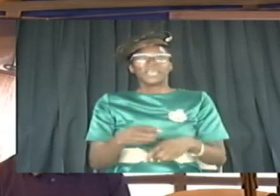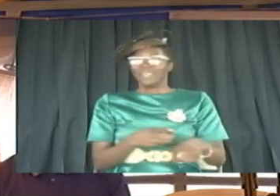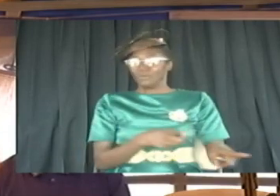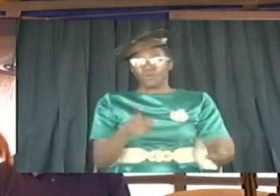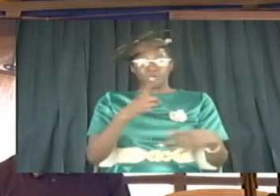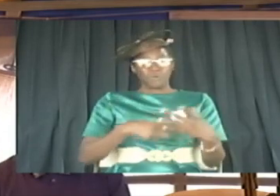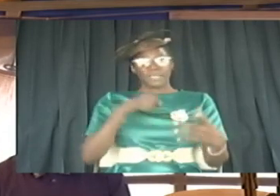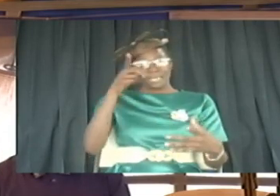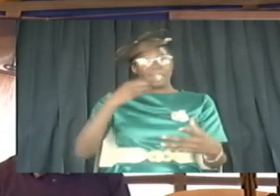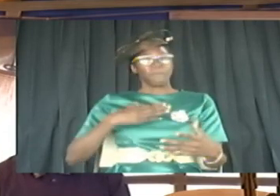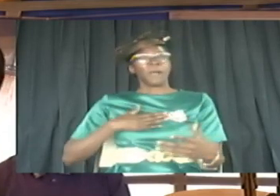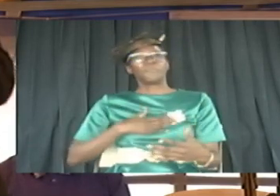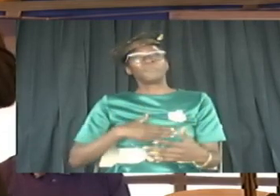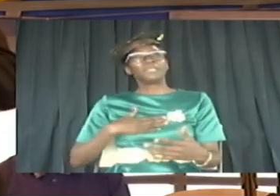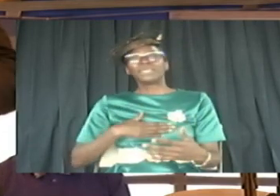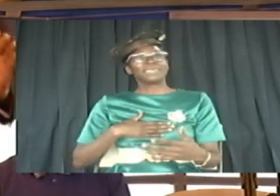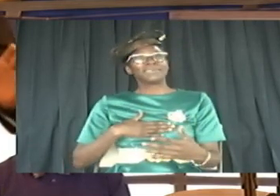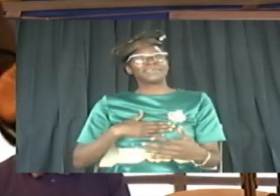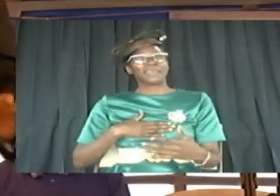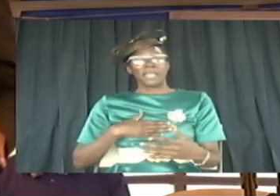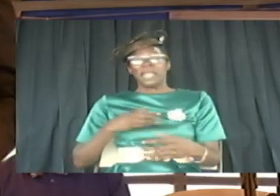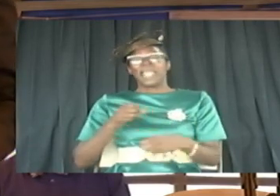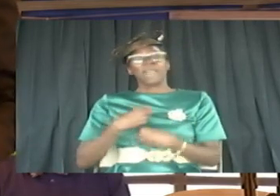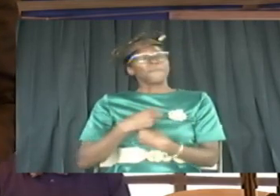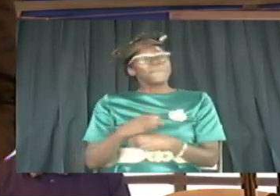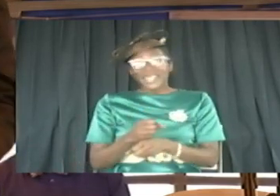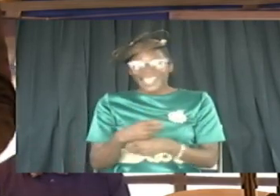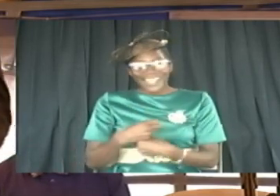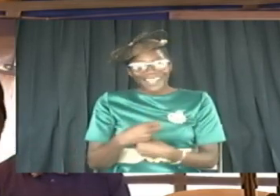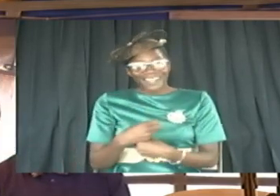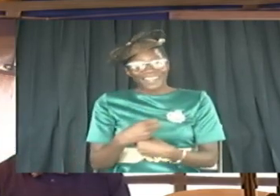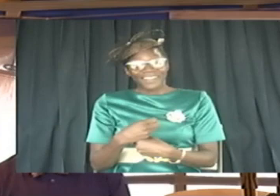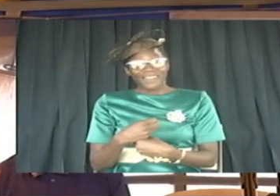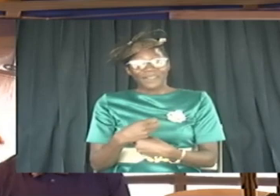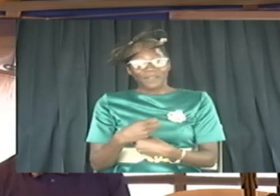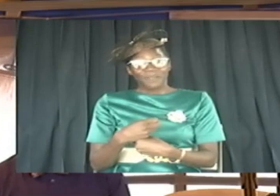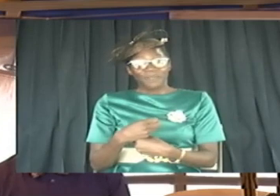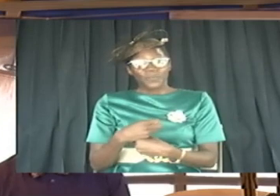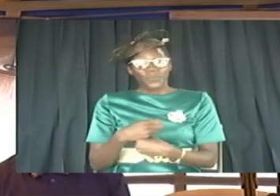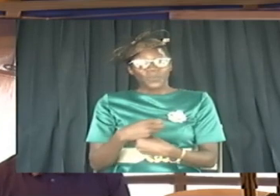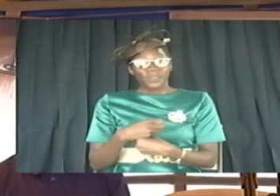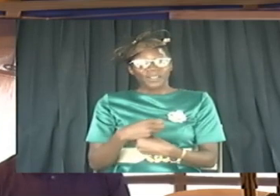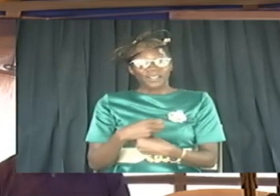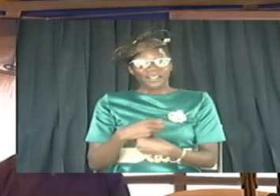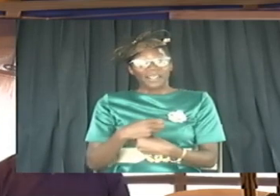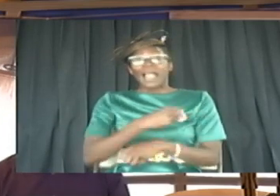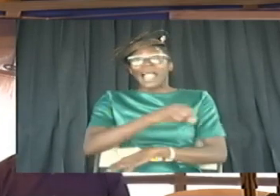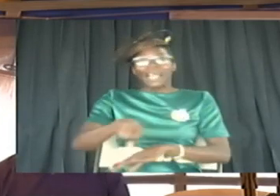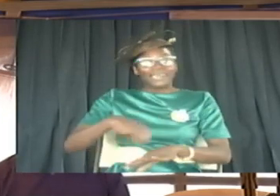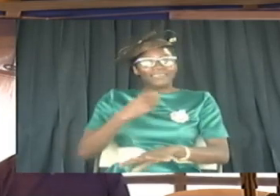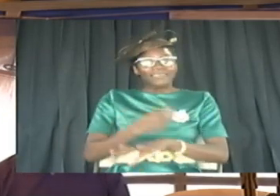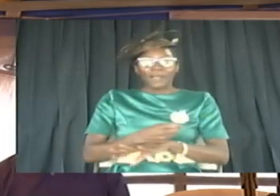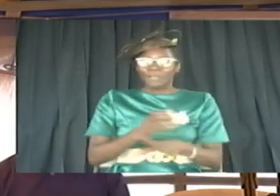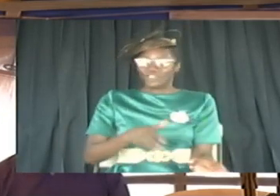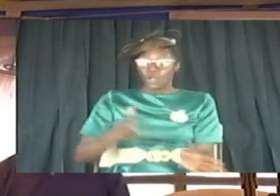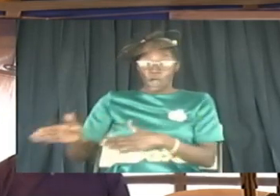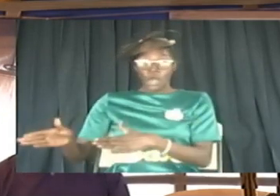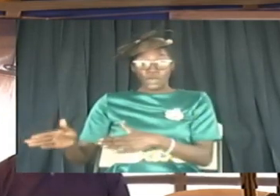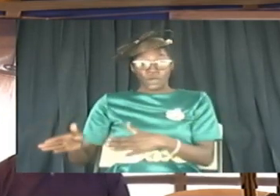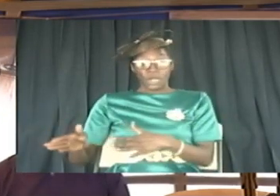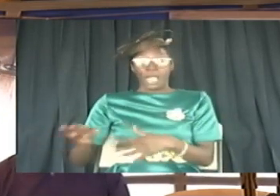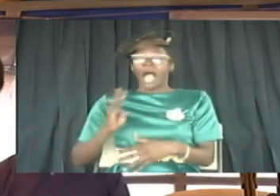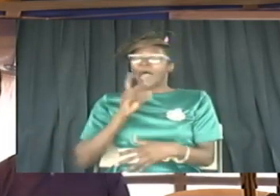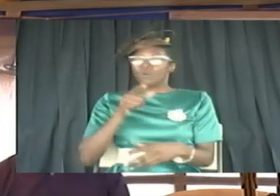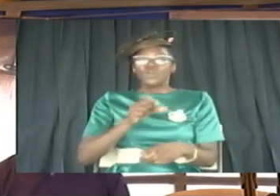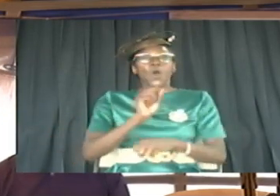pleases. He might have established a particular order and would normally work in the order, but because he